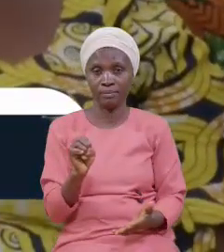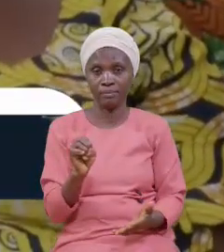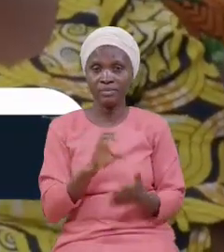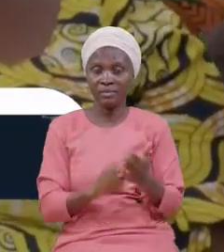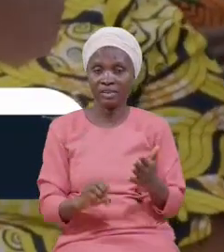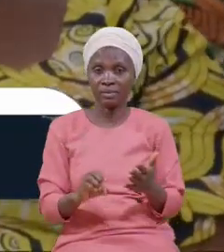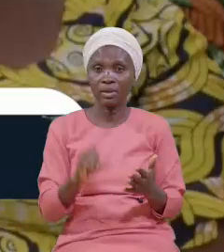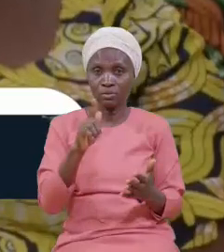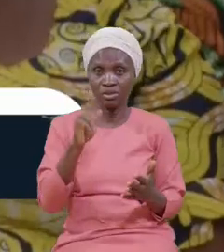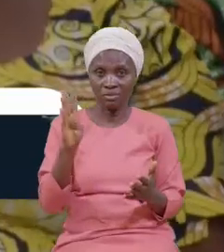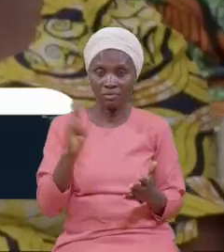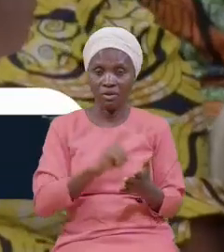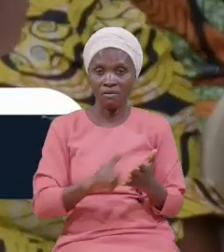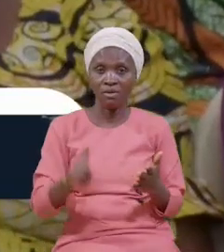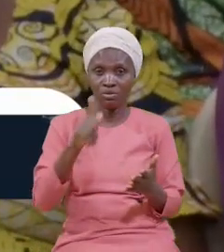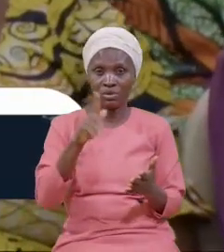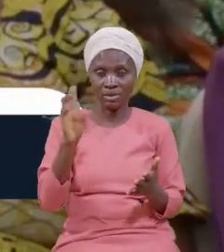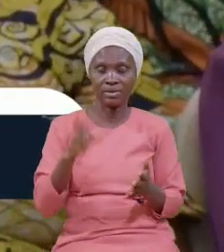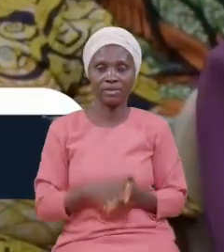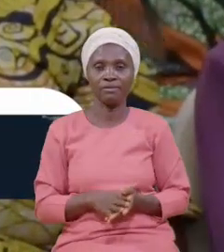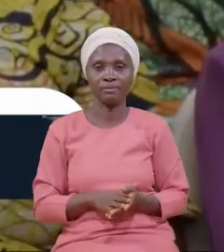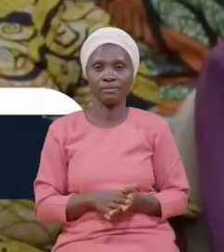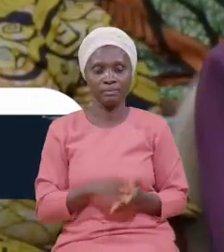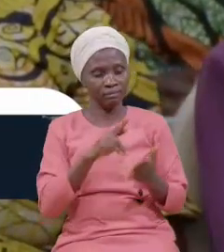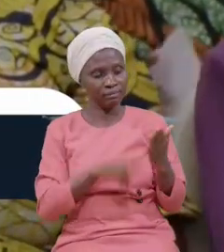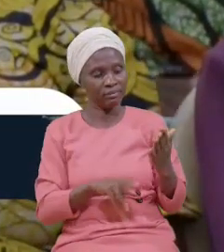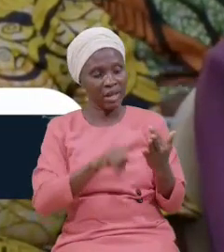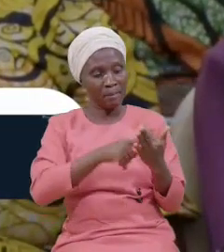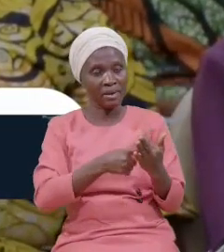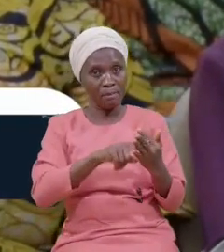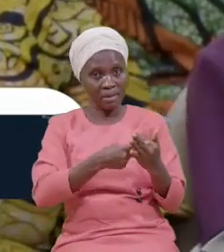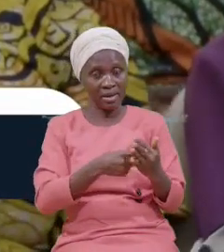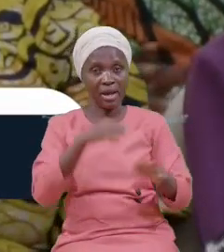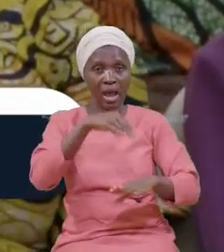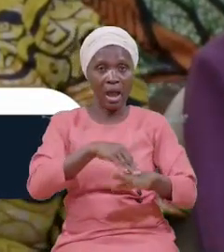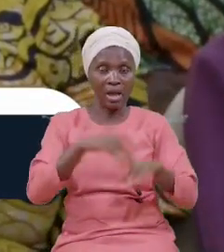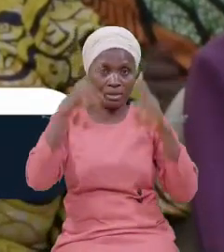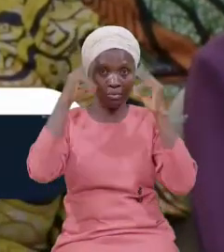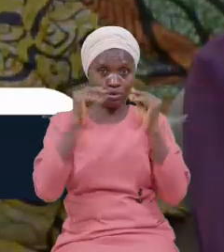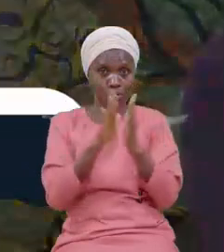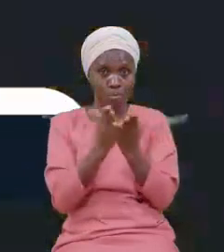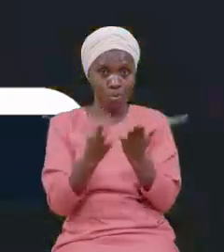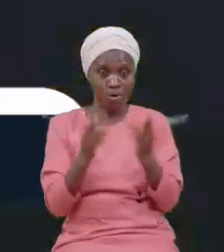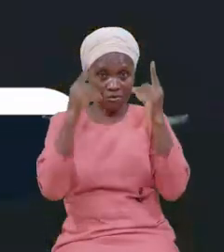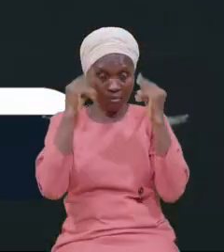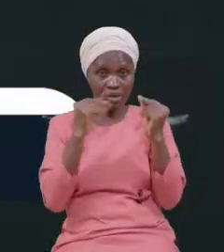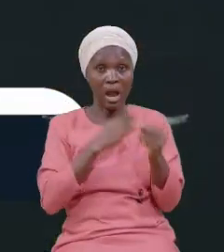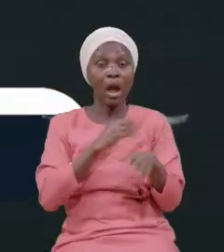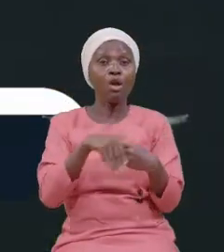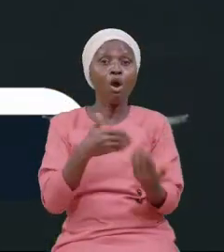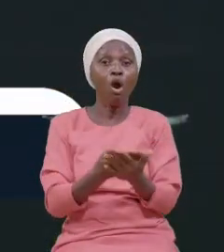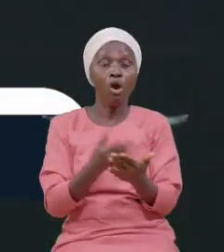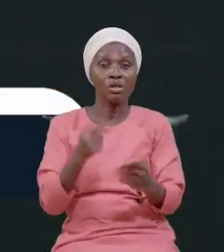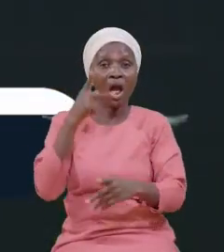and beginning at Moses, the books of Moses, and all the prophets, the books of the prophets, he